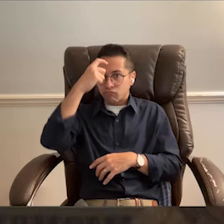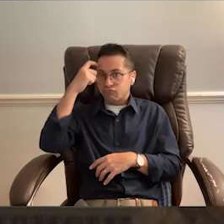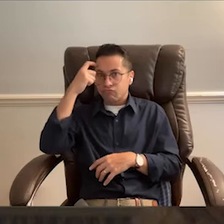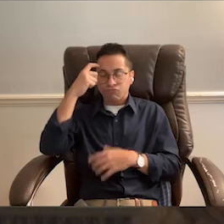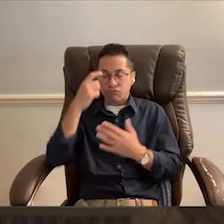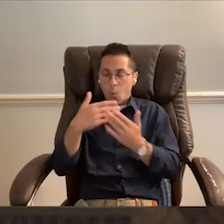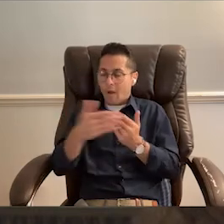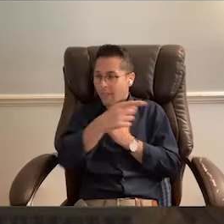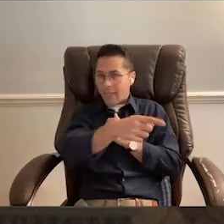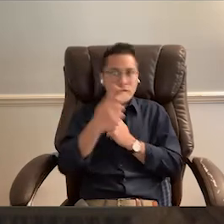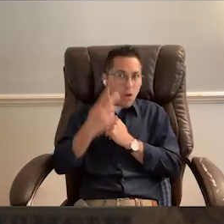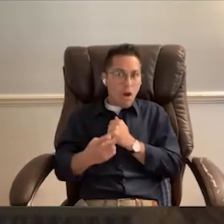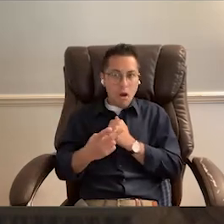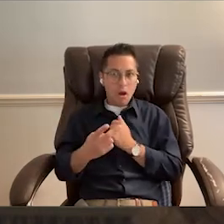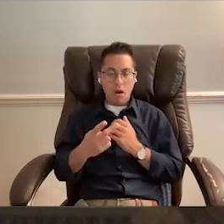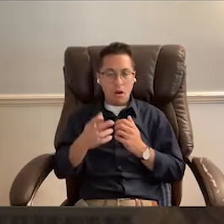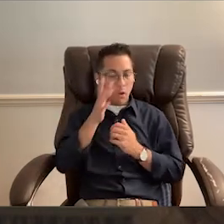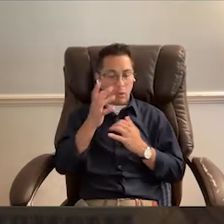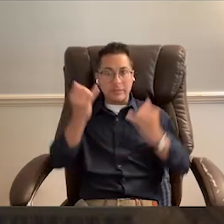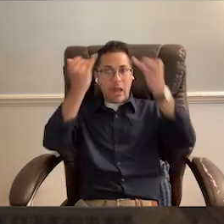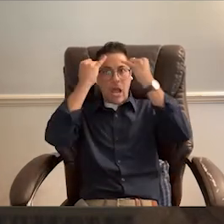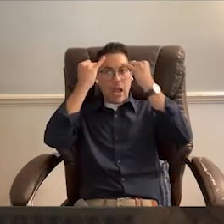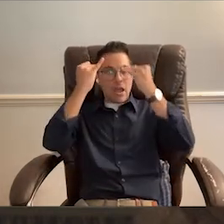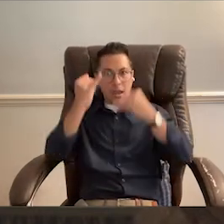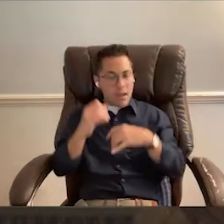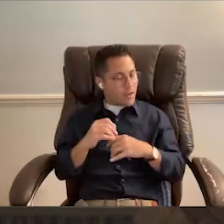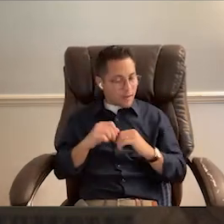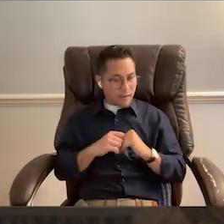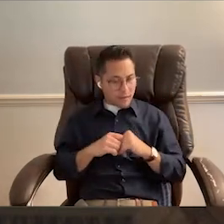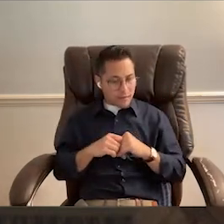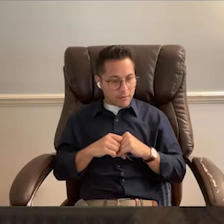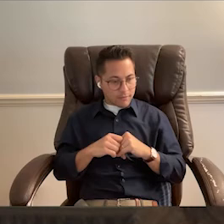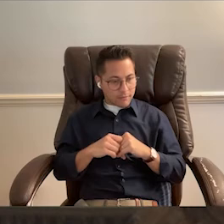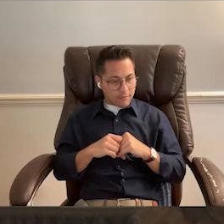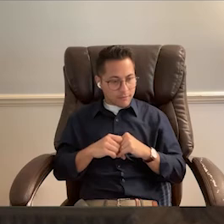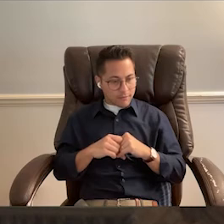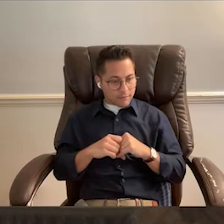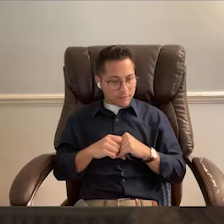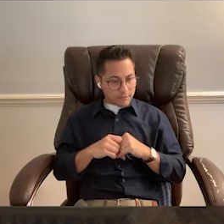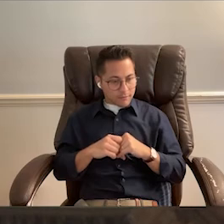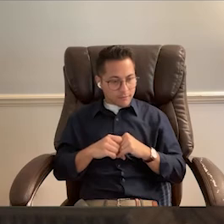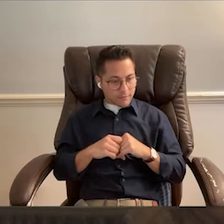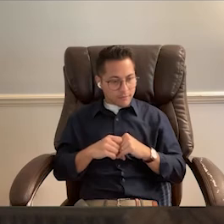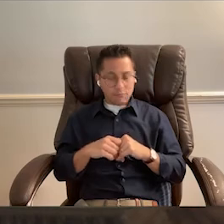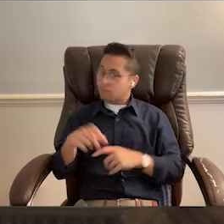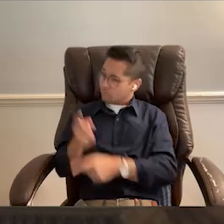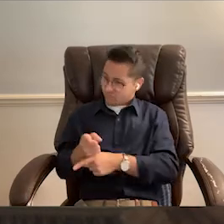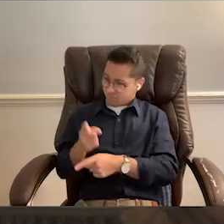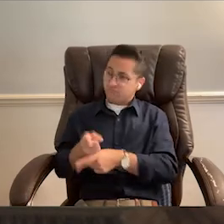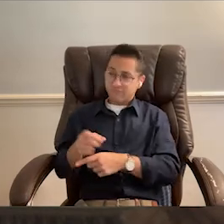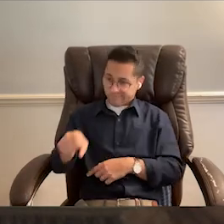internet and everything, Right. it just like PTSD or whatever they just Right. saw, and then it just stayed because of the way